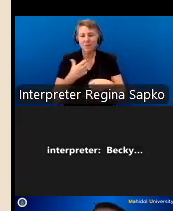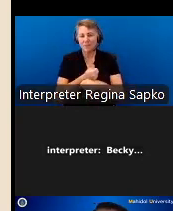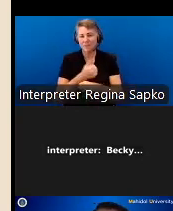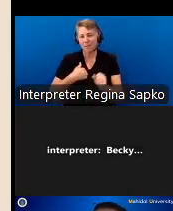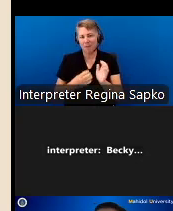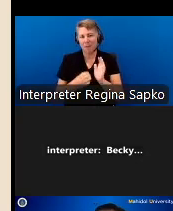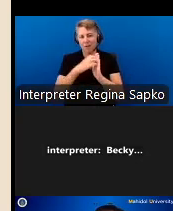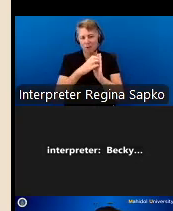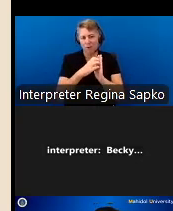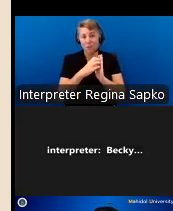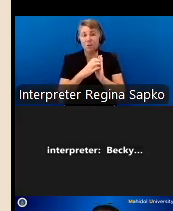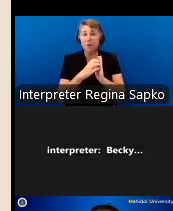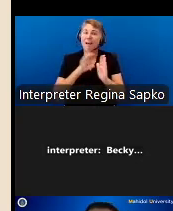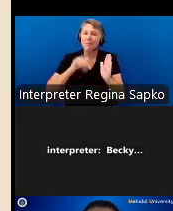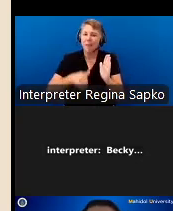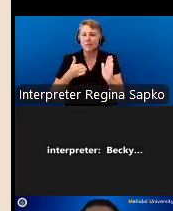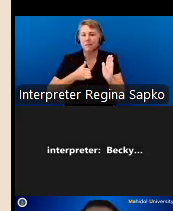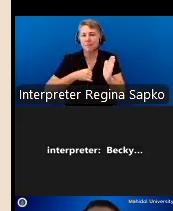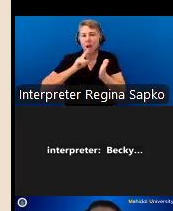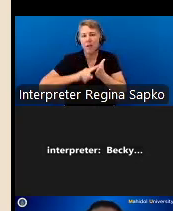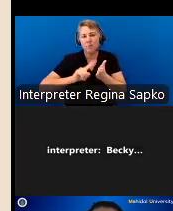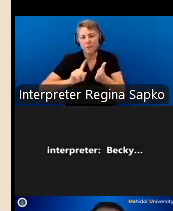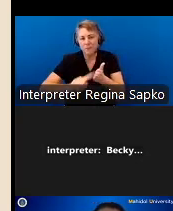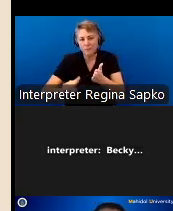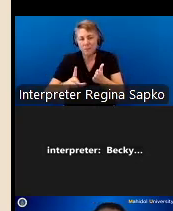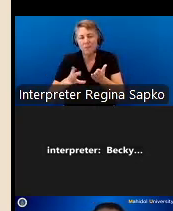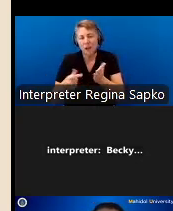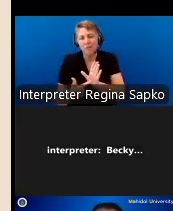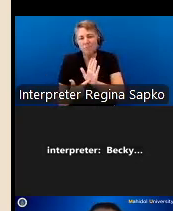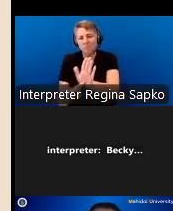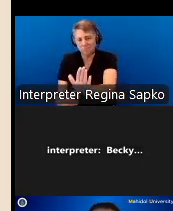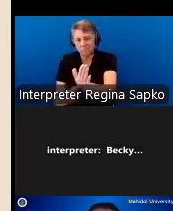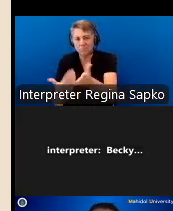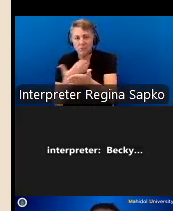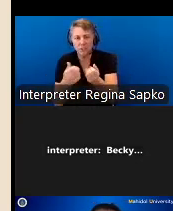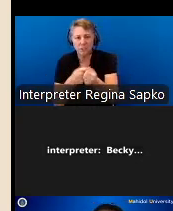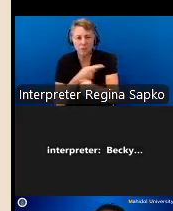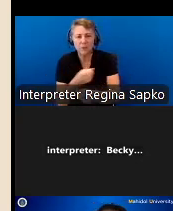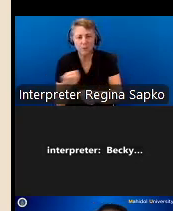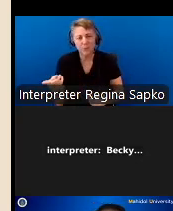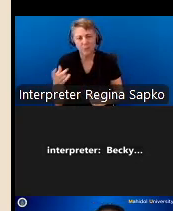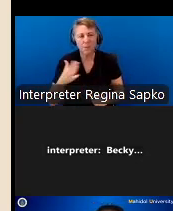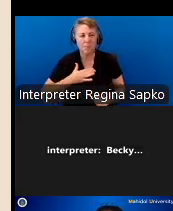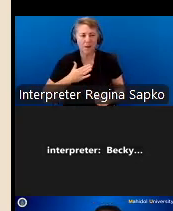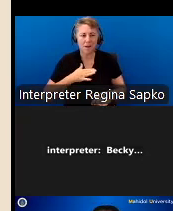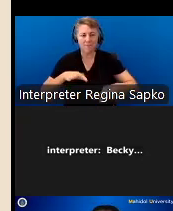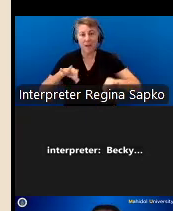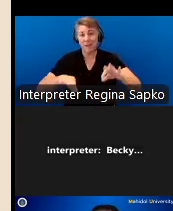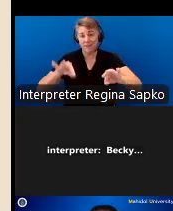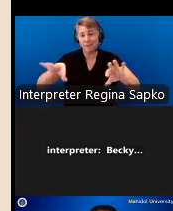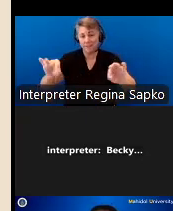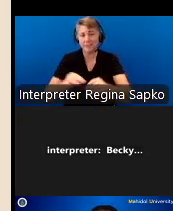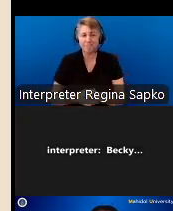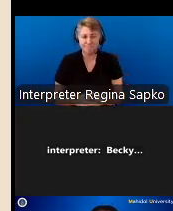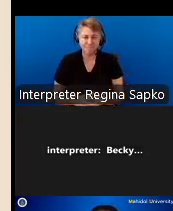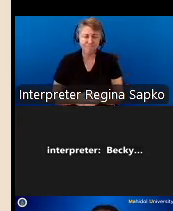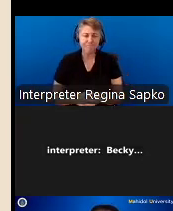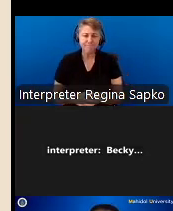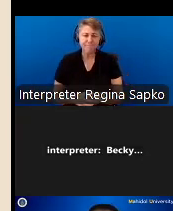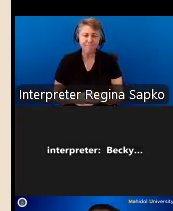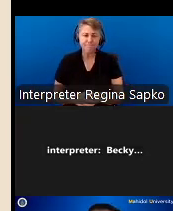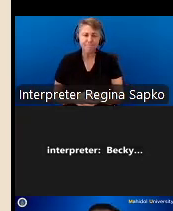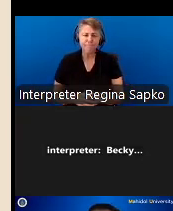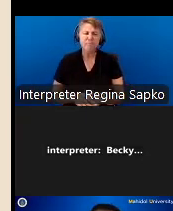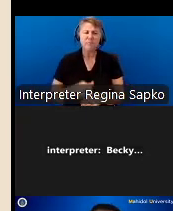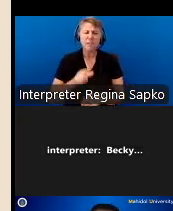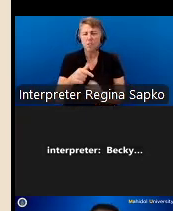my research, and show you along with this finding also. Yes, I show you like the key